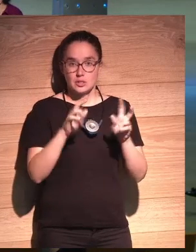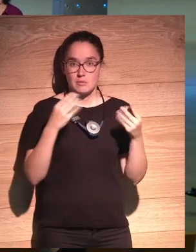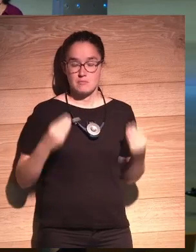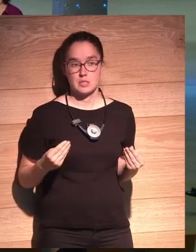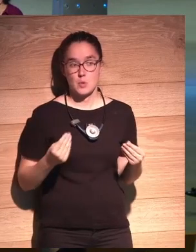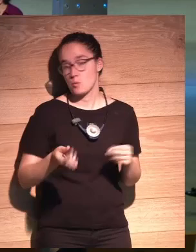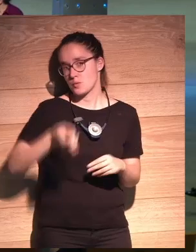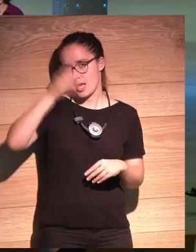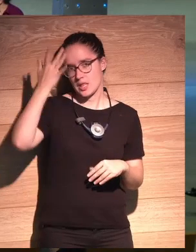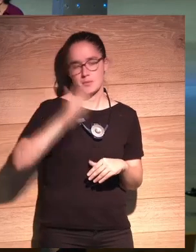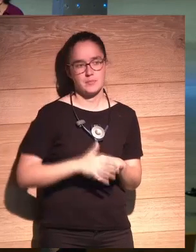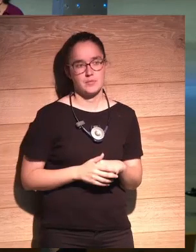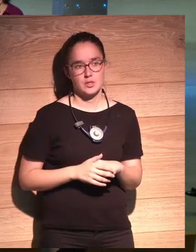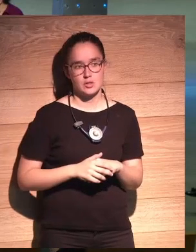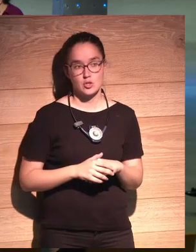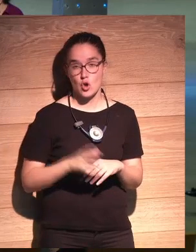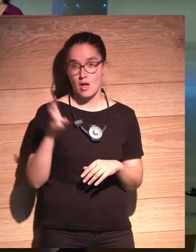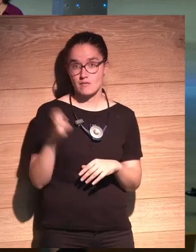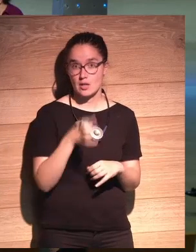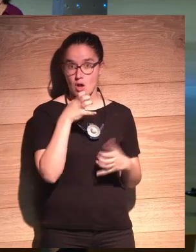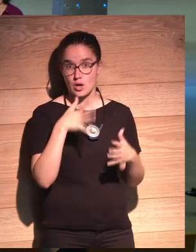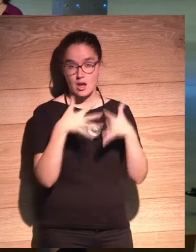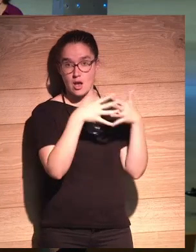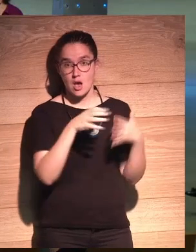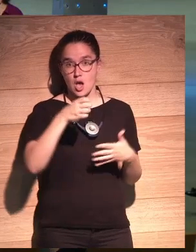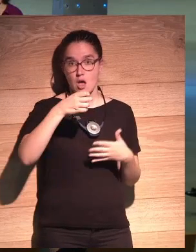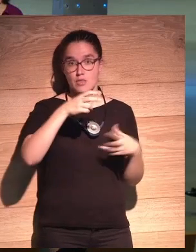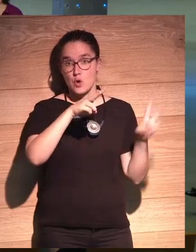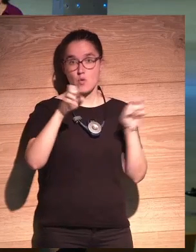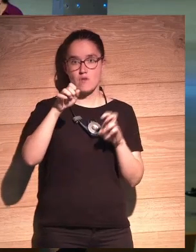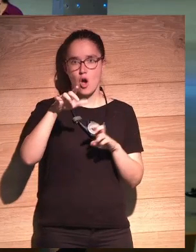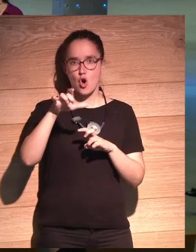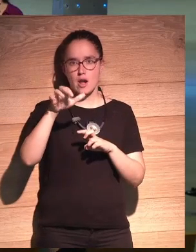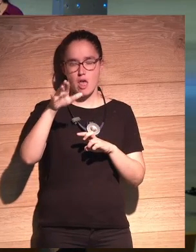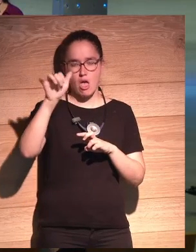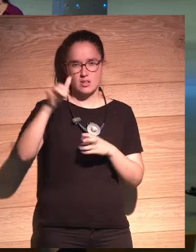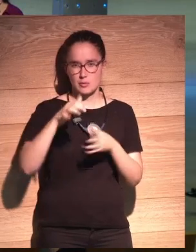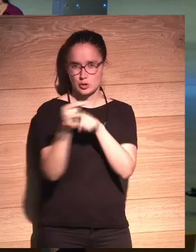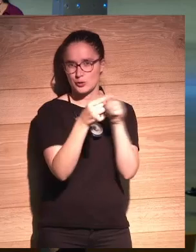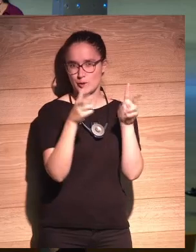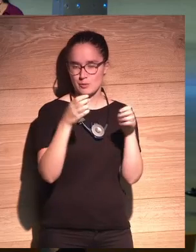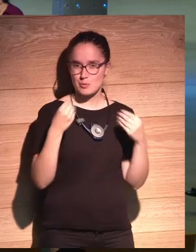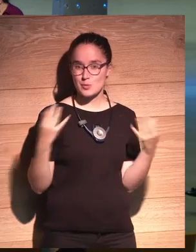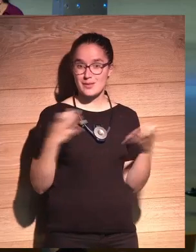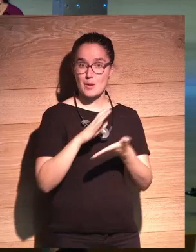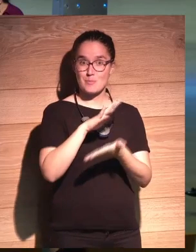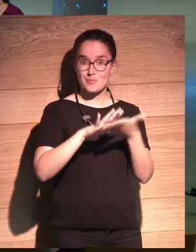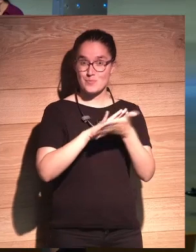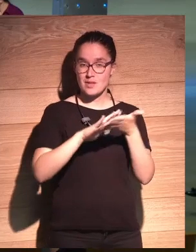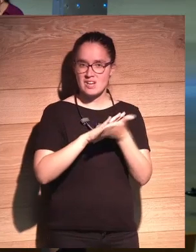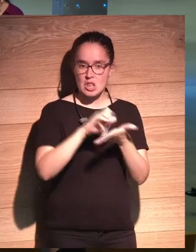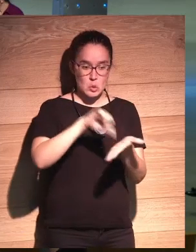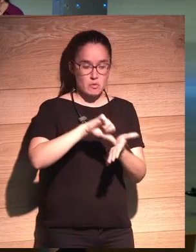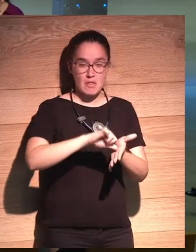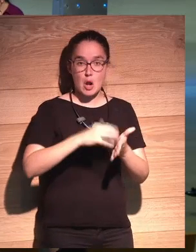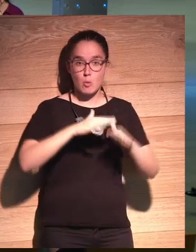I'll finish here. Acabo de llegar de Nueva Orleans. Well, we've just come back from New Orleans and we've been discussing about this. So we have to think that cities